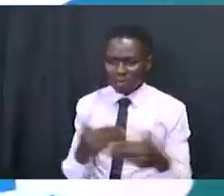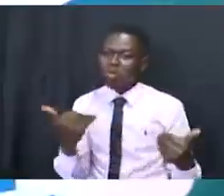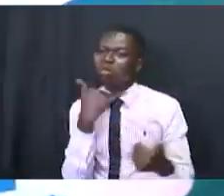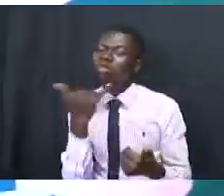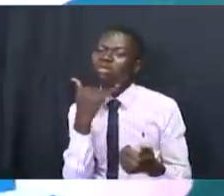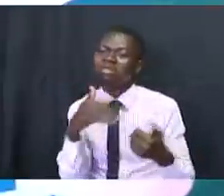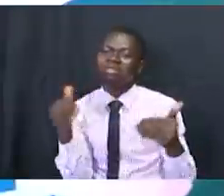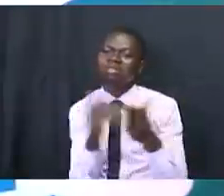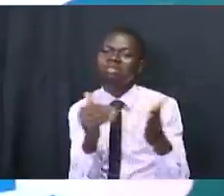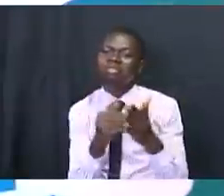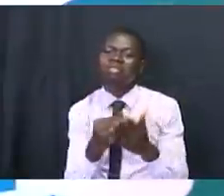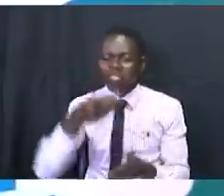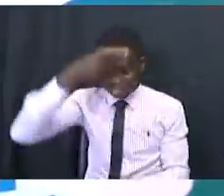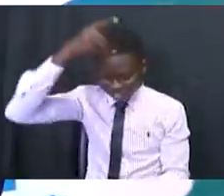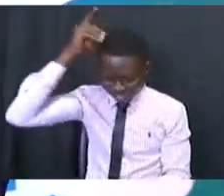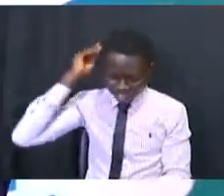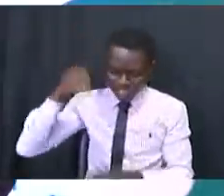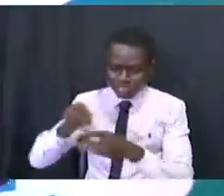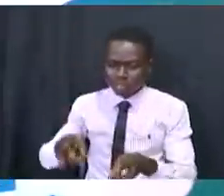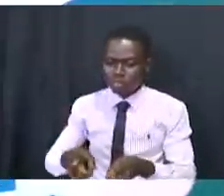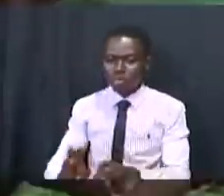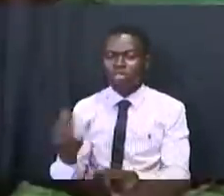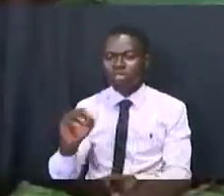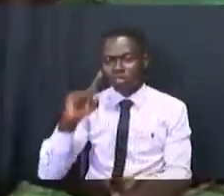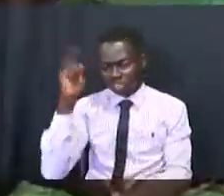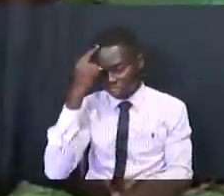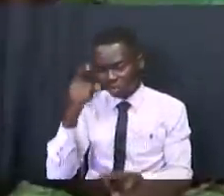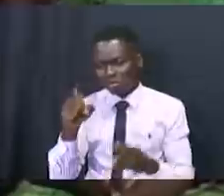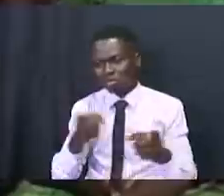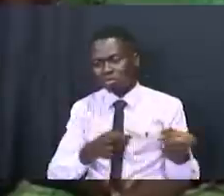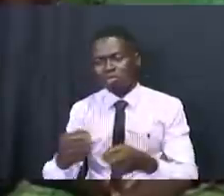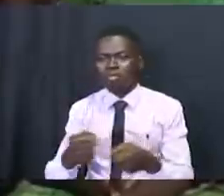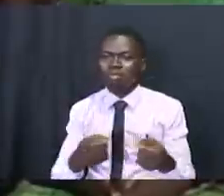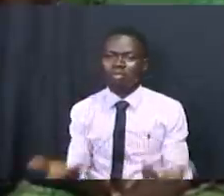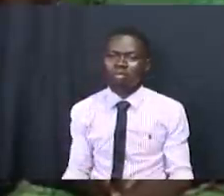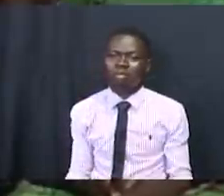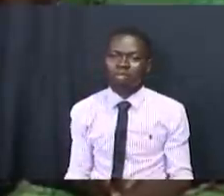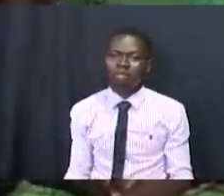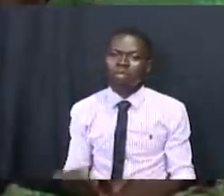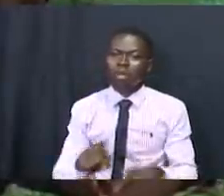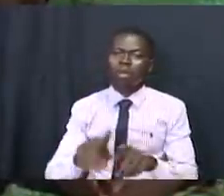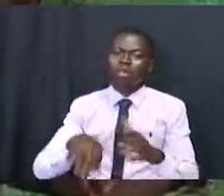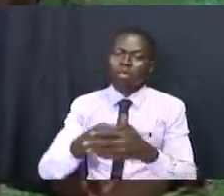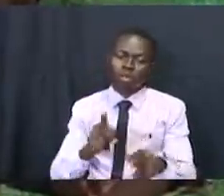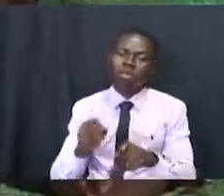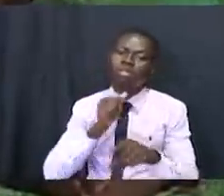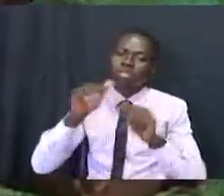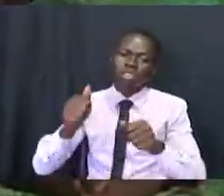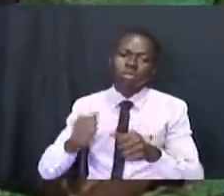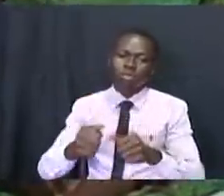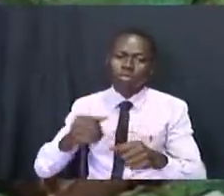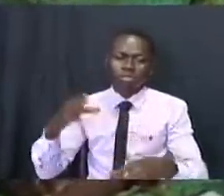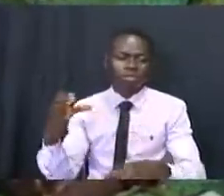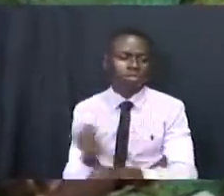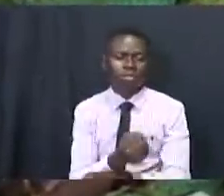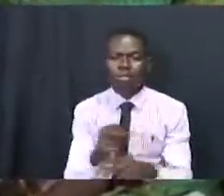against Daniel in his conduct of government affairs, but they were unable to do so. This